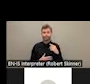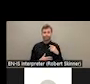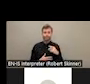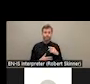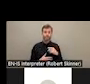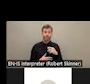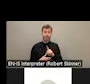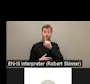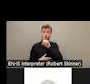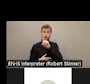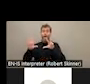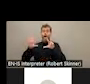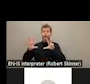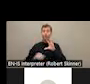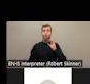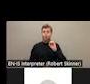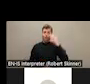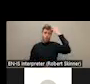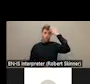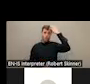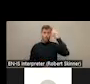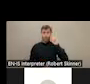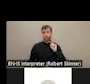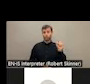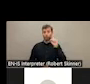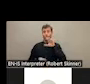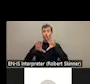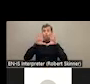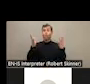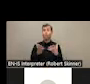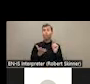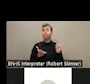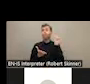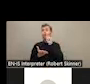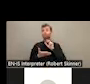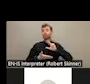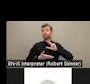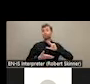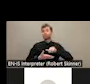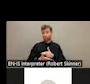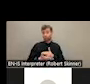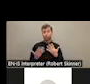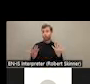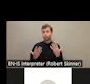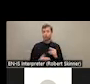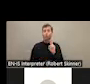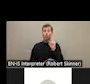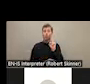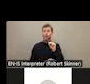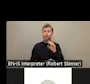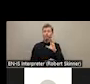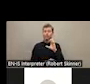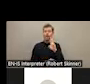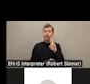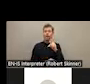handicapées. Convention on the Rights of Persons with Disabilities. This convention, in its Article 4 and its Article 4, assujettit